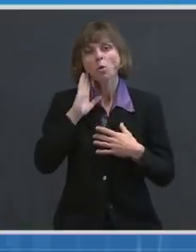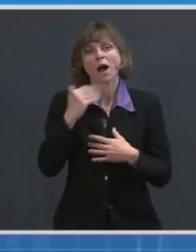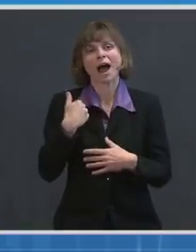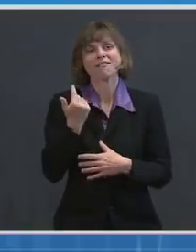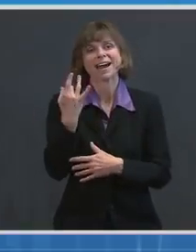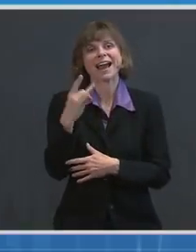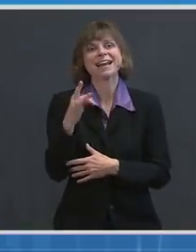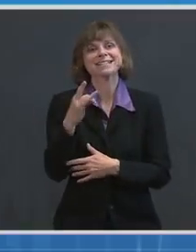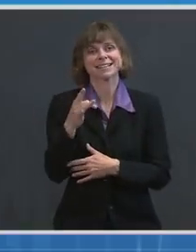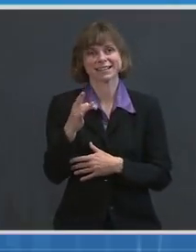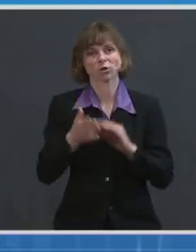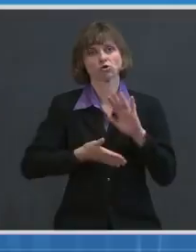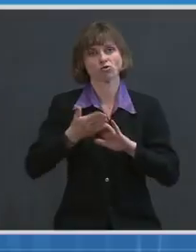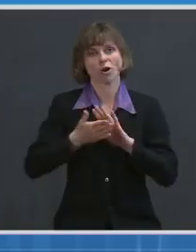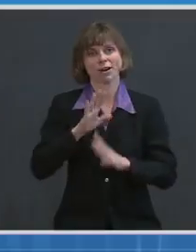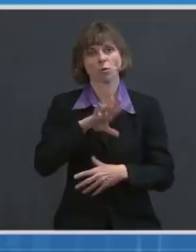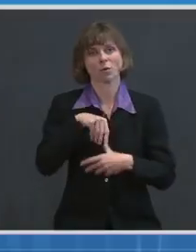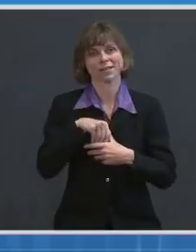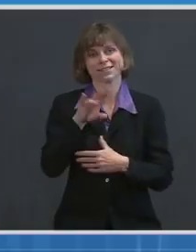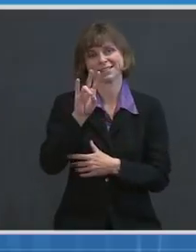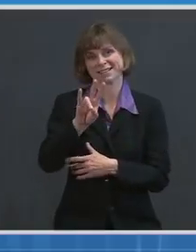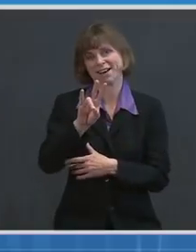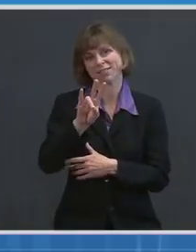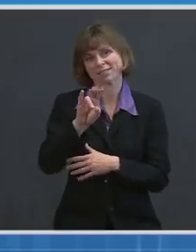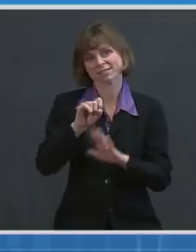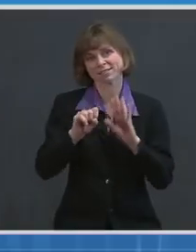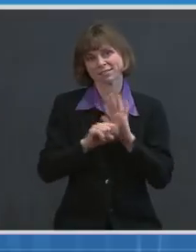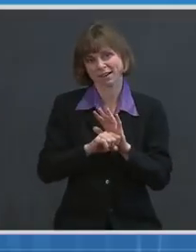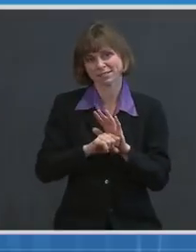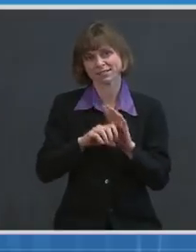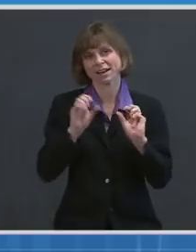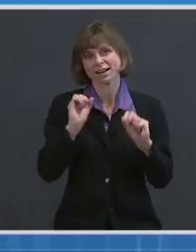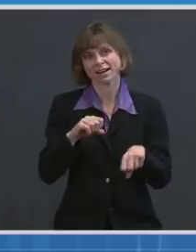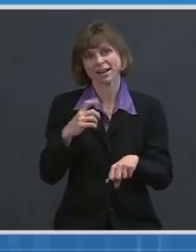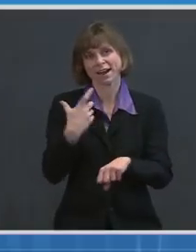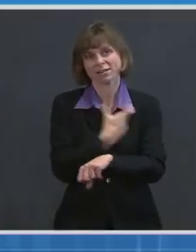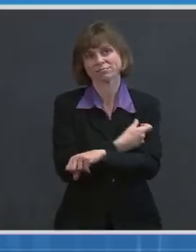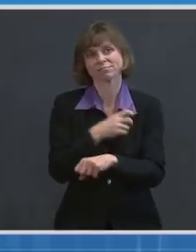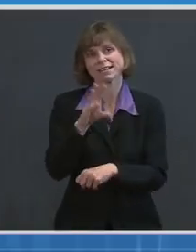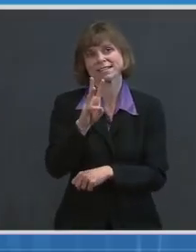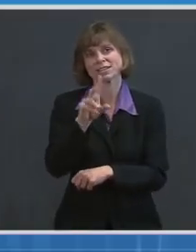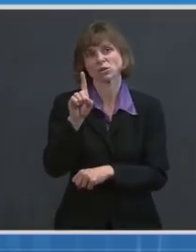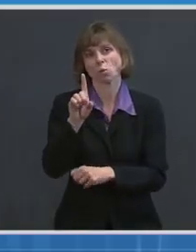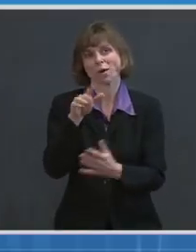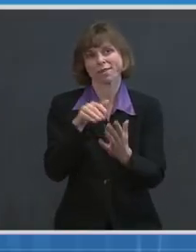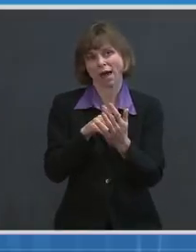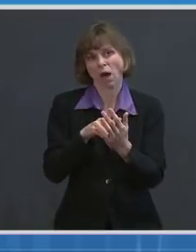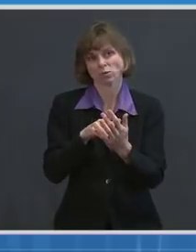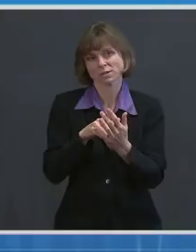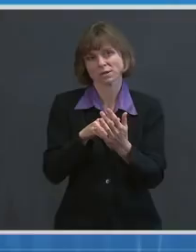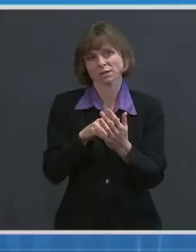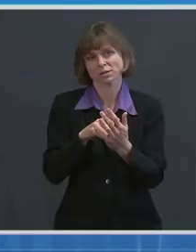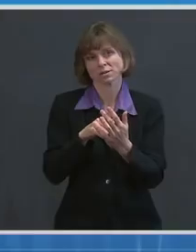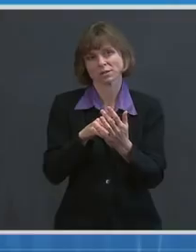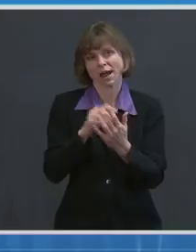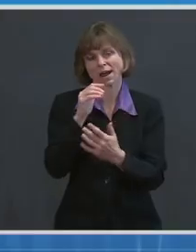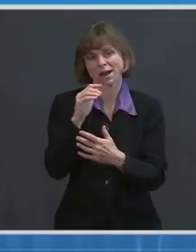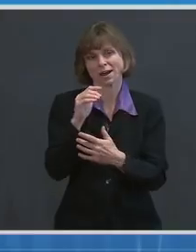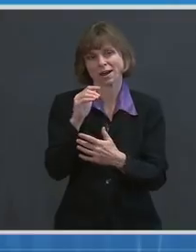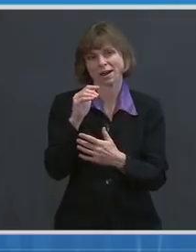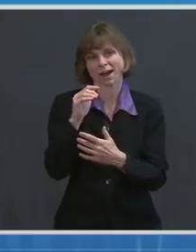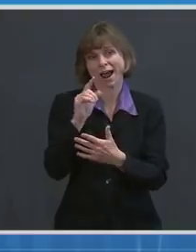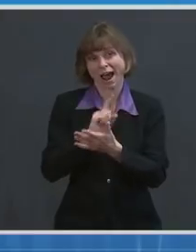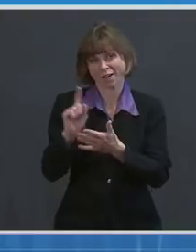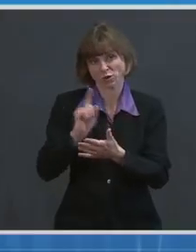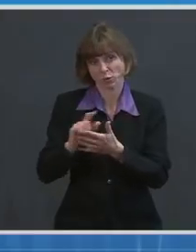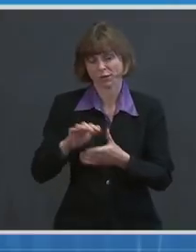running across 7 states with the ability to administer 61,000 total shots per week. And each of our federal sites has been